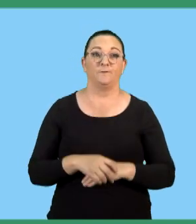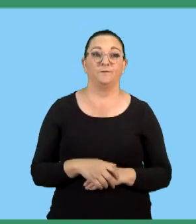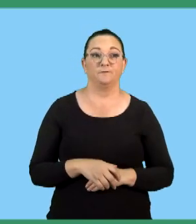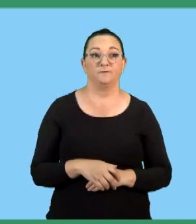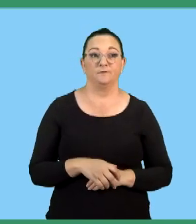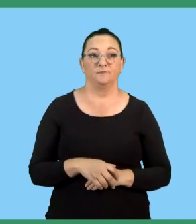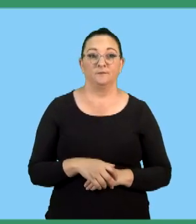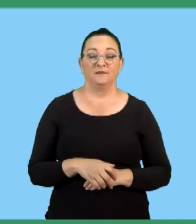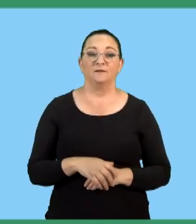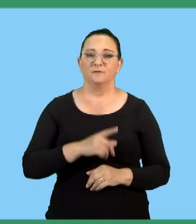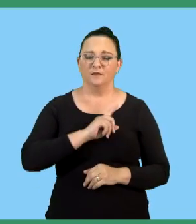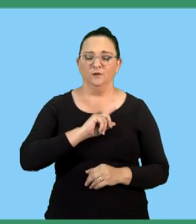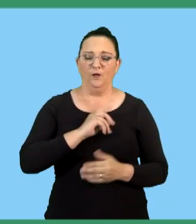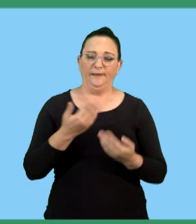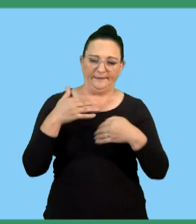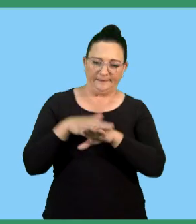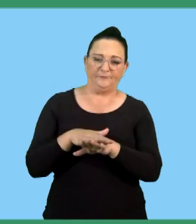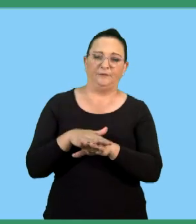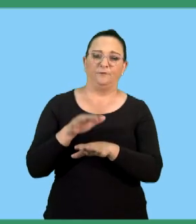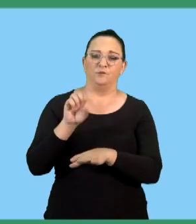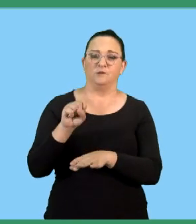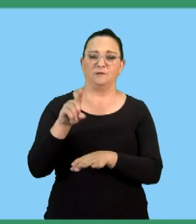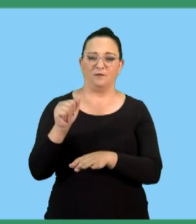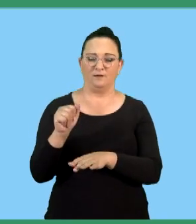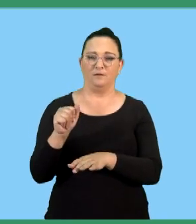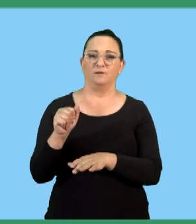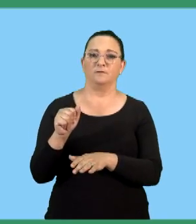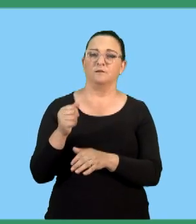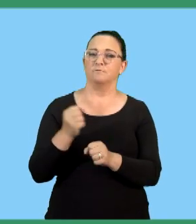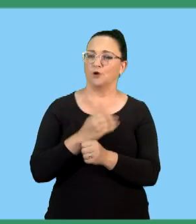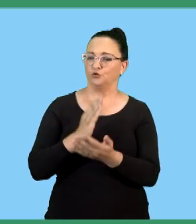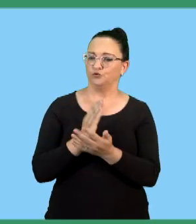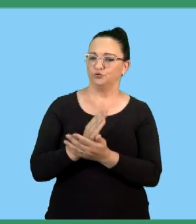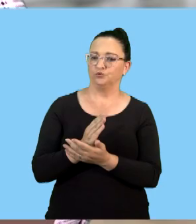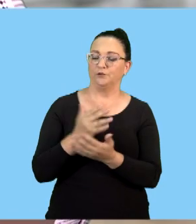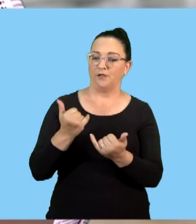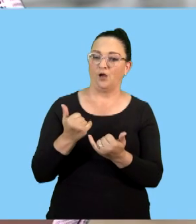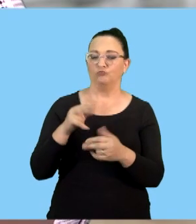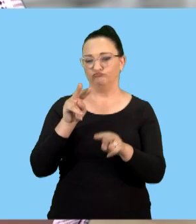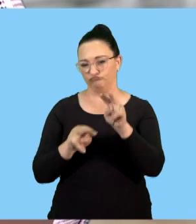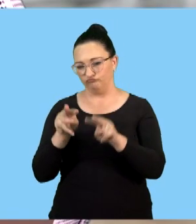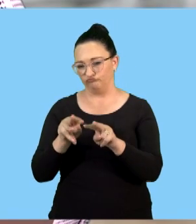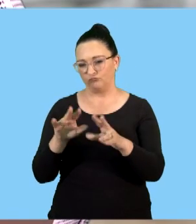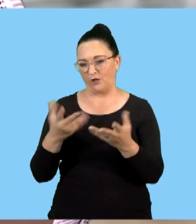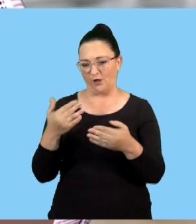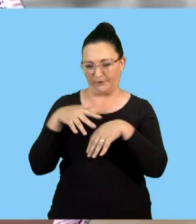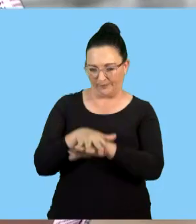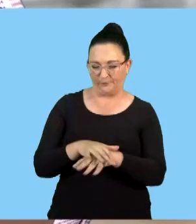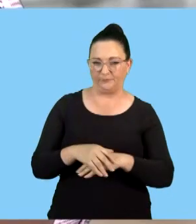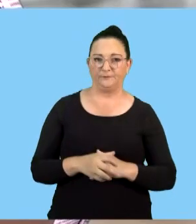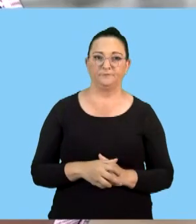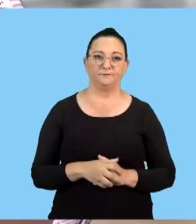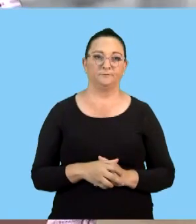the SETAs. So this is the implementation of the Skills Development Act. So SETAs are there to monitor the implementation of